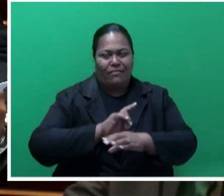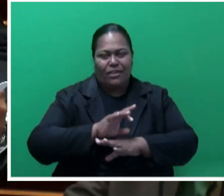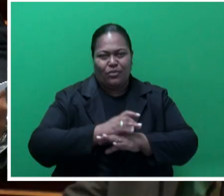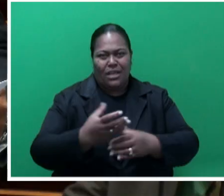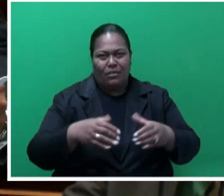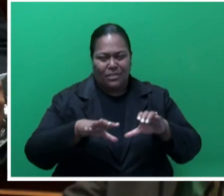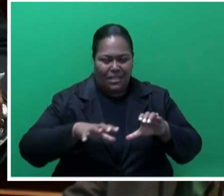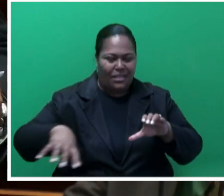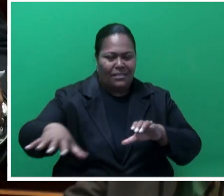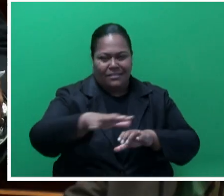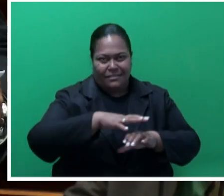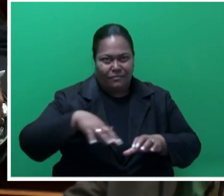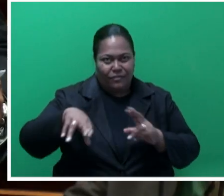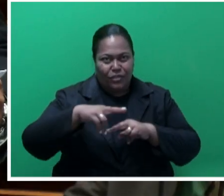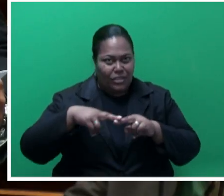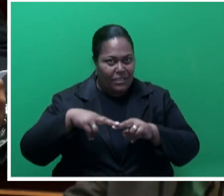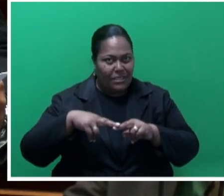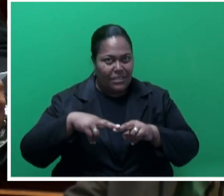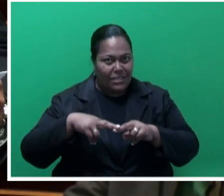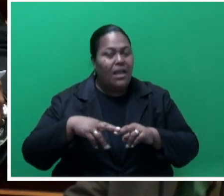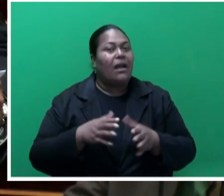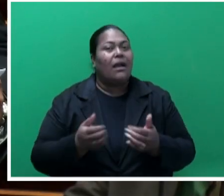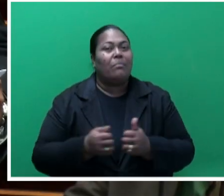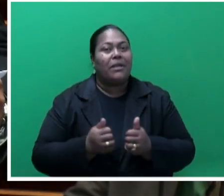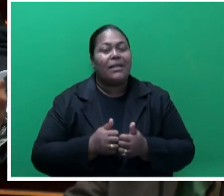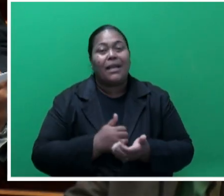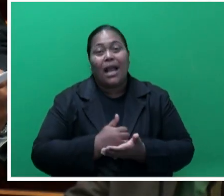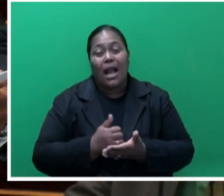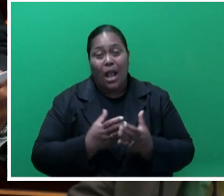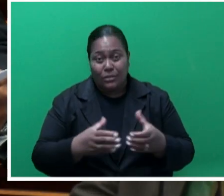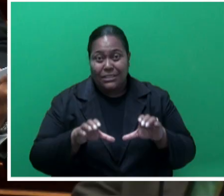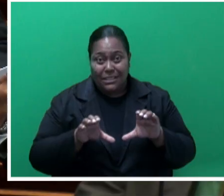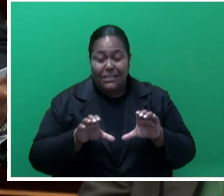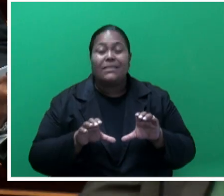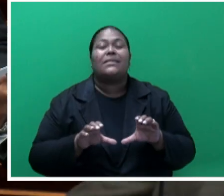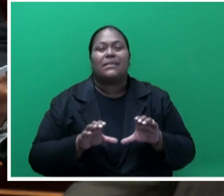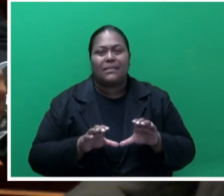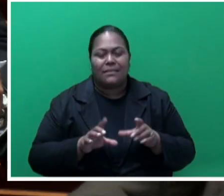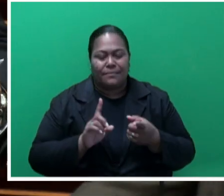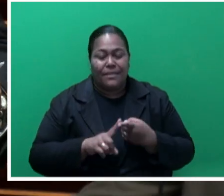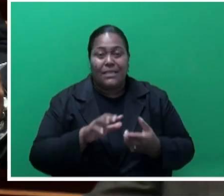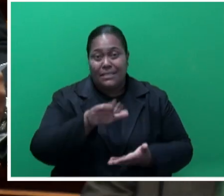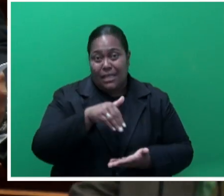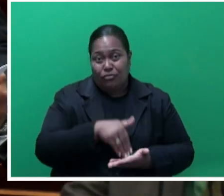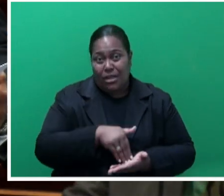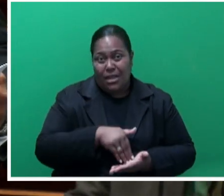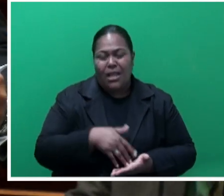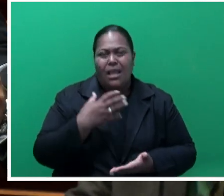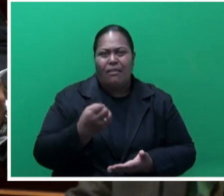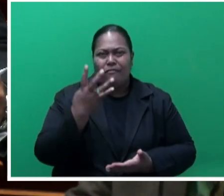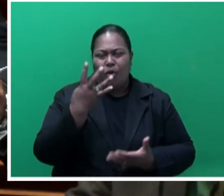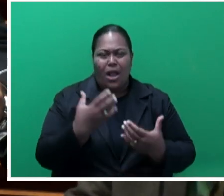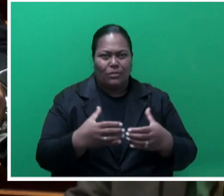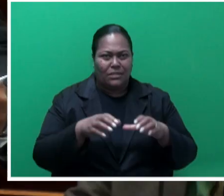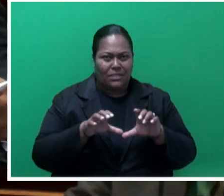country. The number of councils in constituencies by division are as follows. Central Division, there are 4